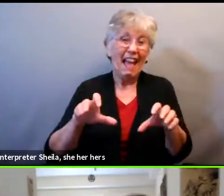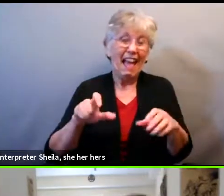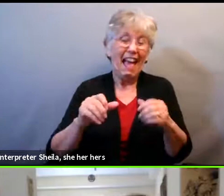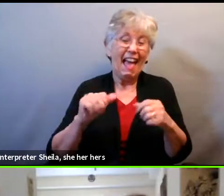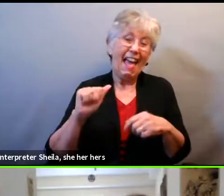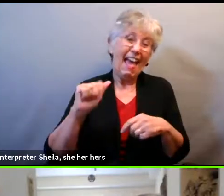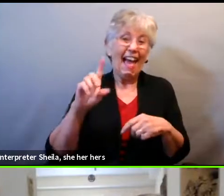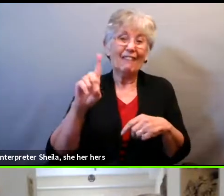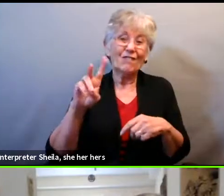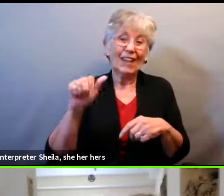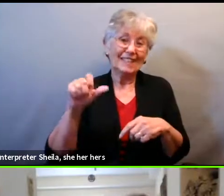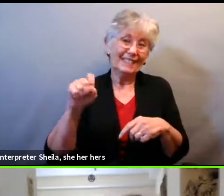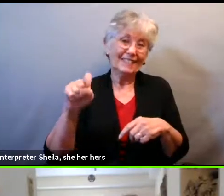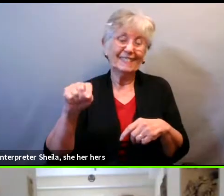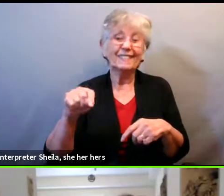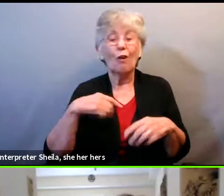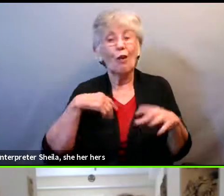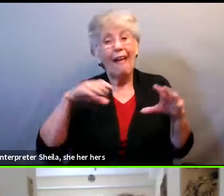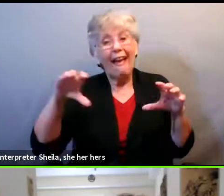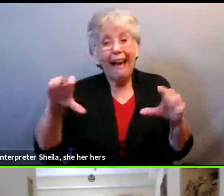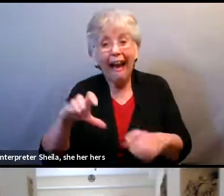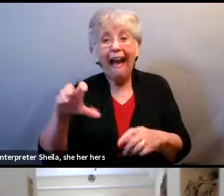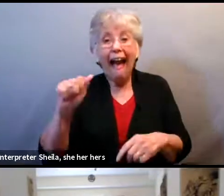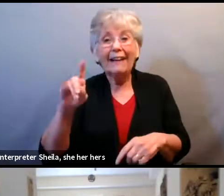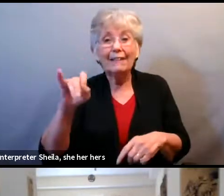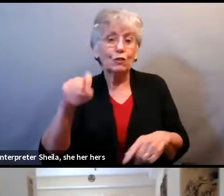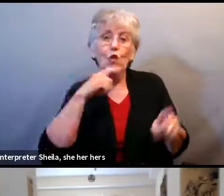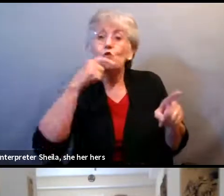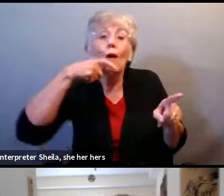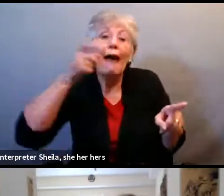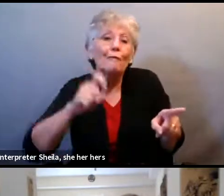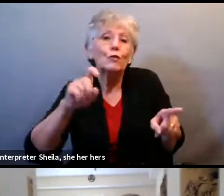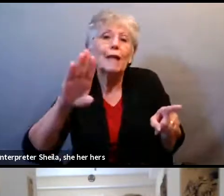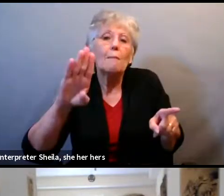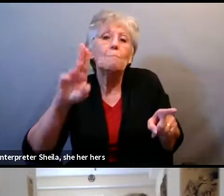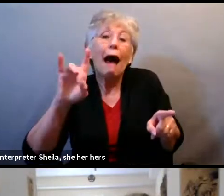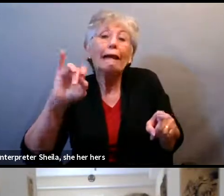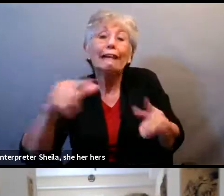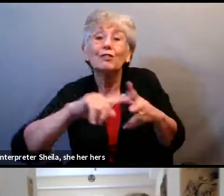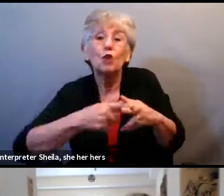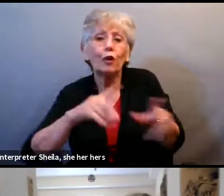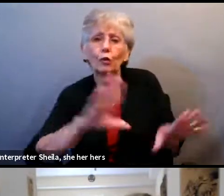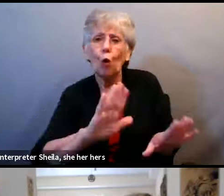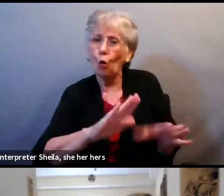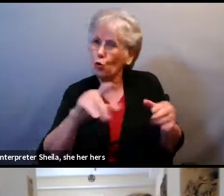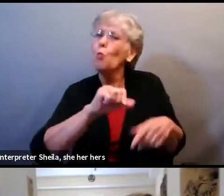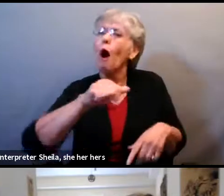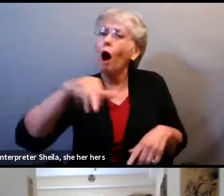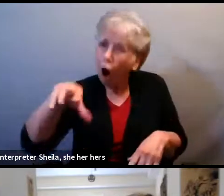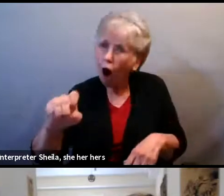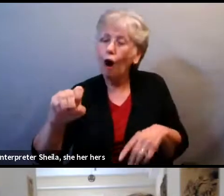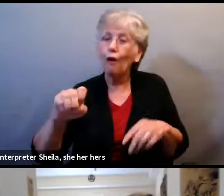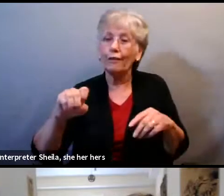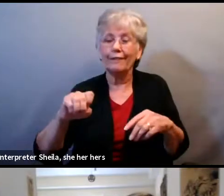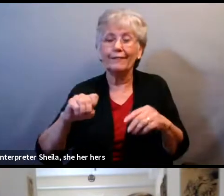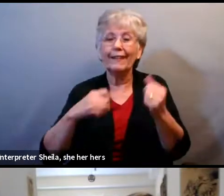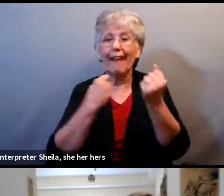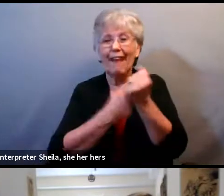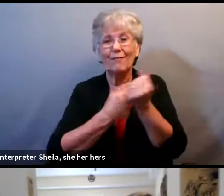a disability activist. You don't have to say budding. Thank you. Thank you. So I'm like doing that work,